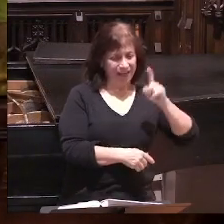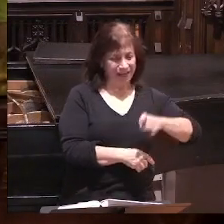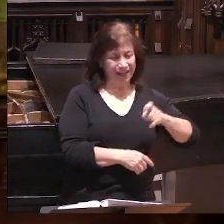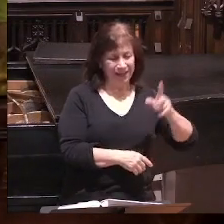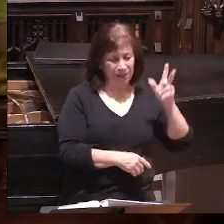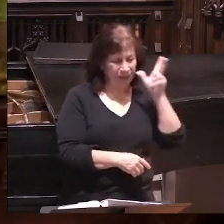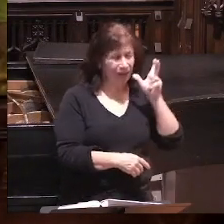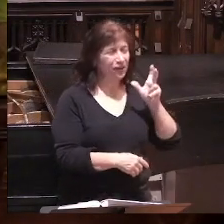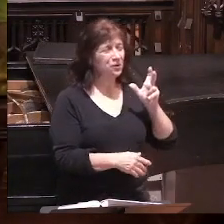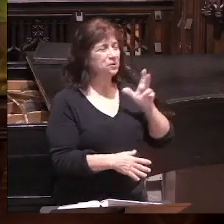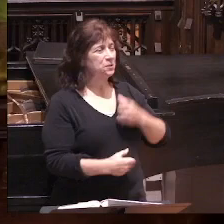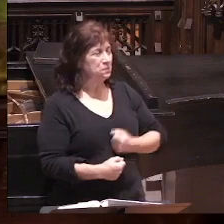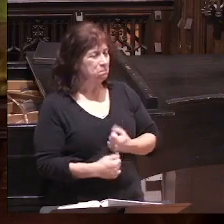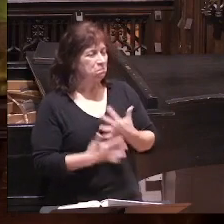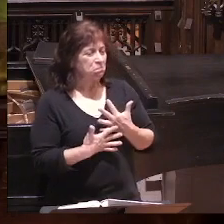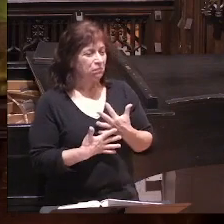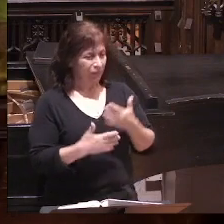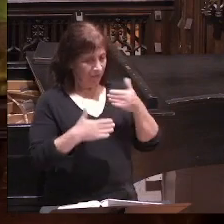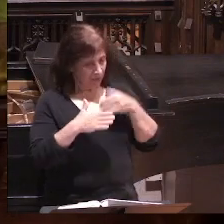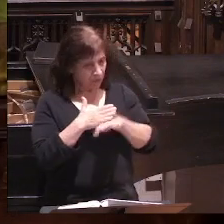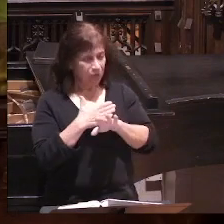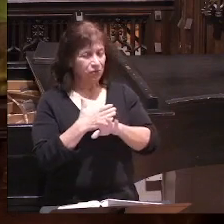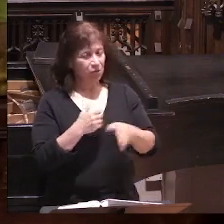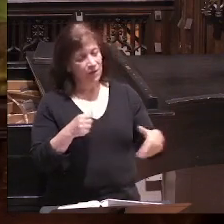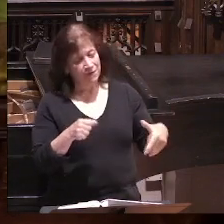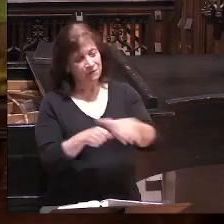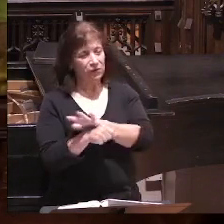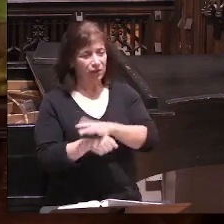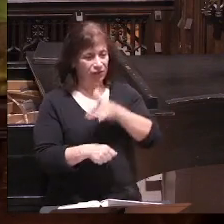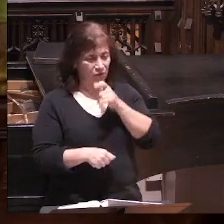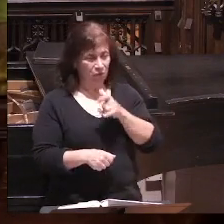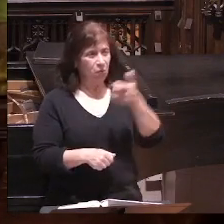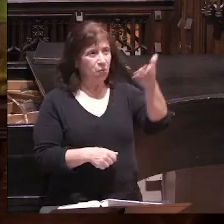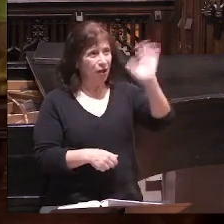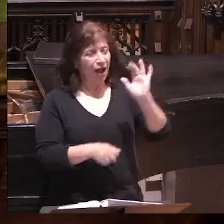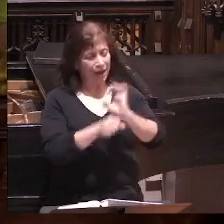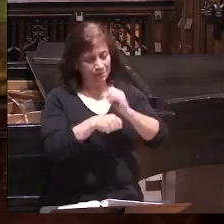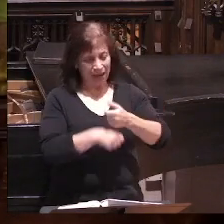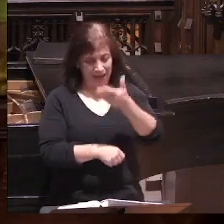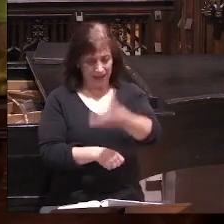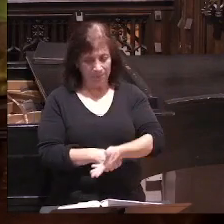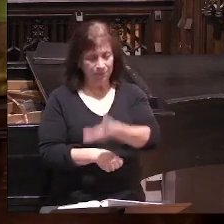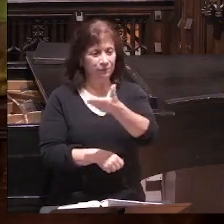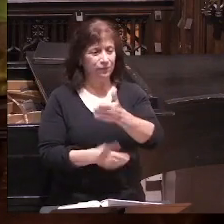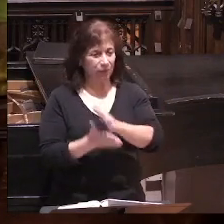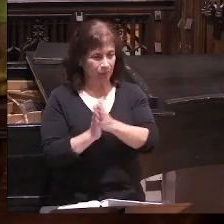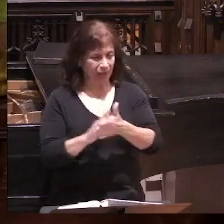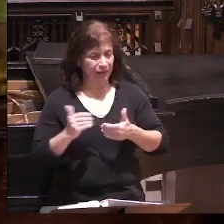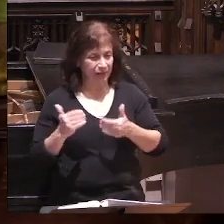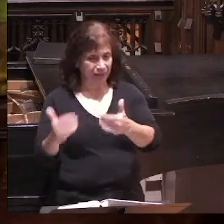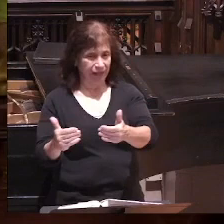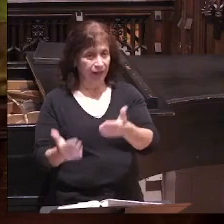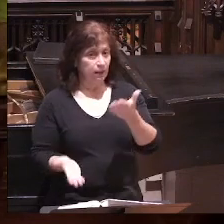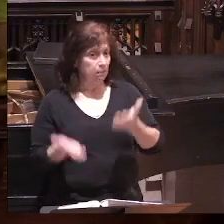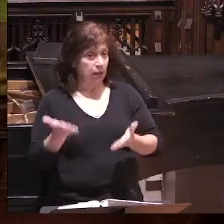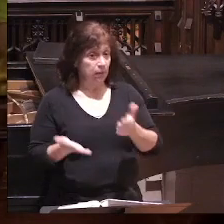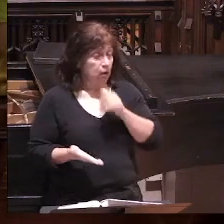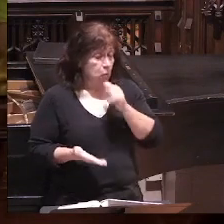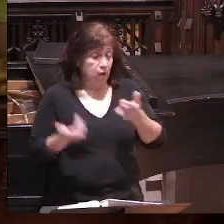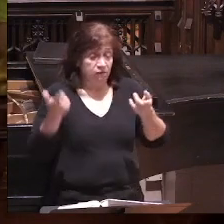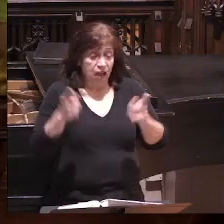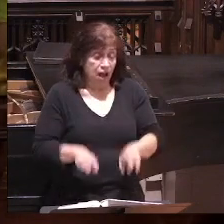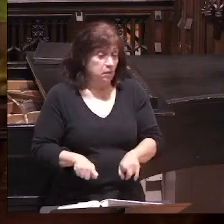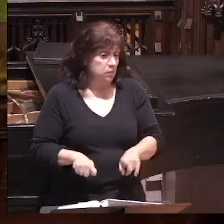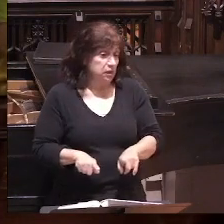hear so as to enter into the fullness of who God created him to be, it may never have